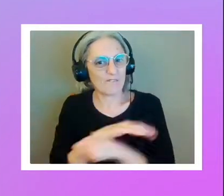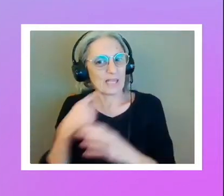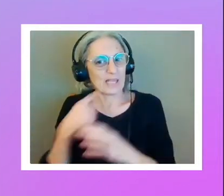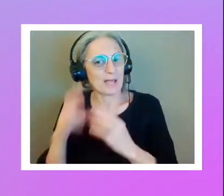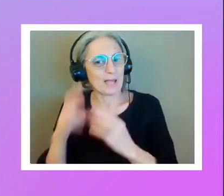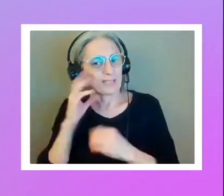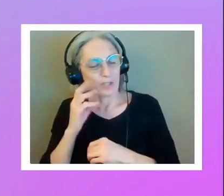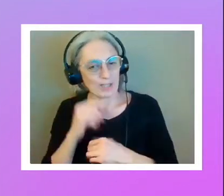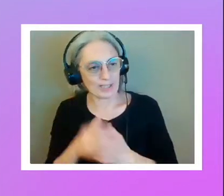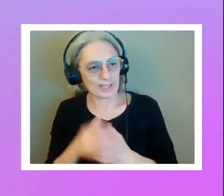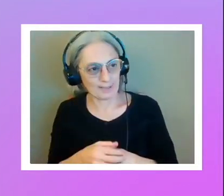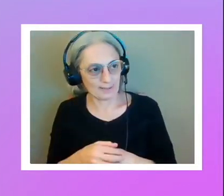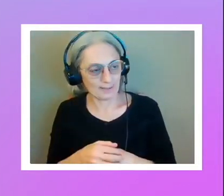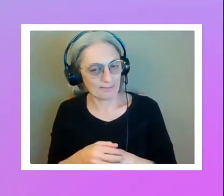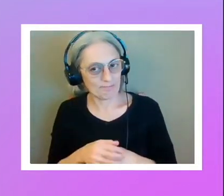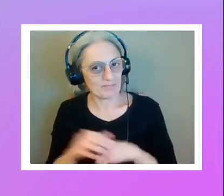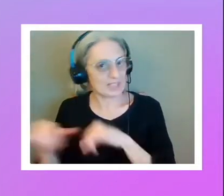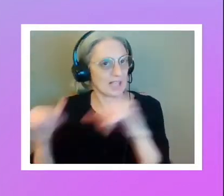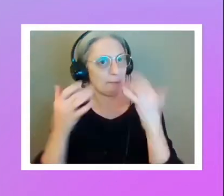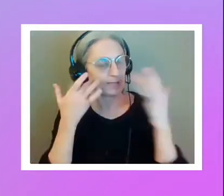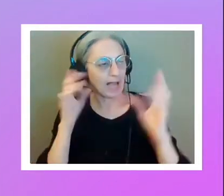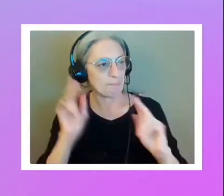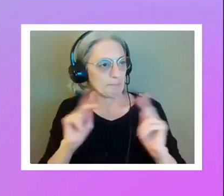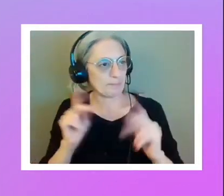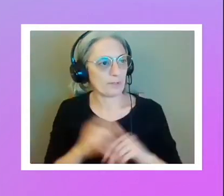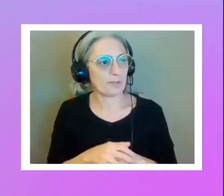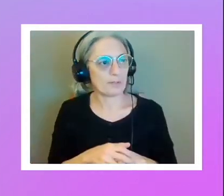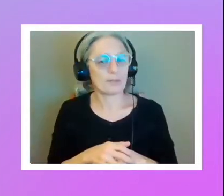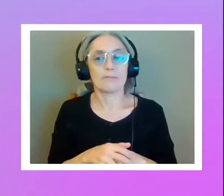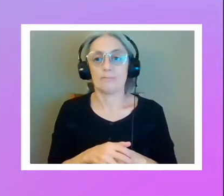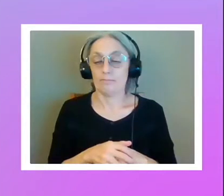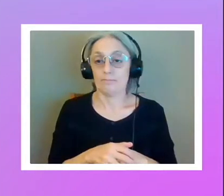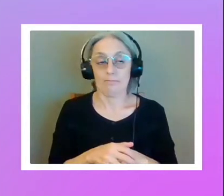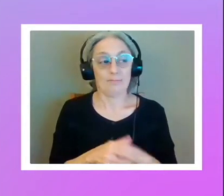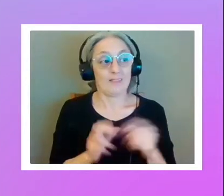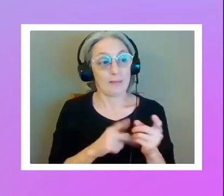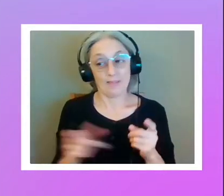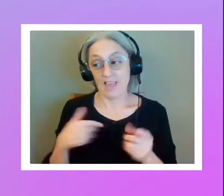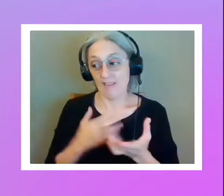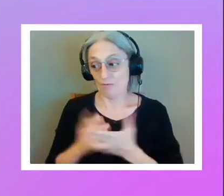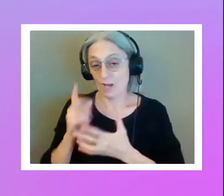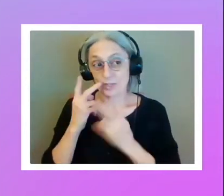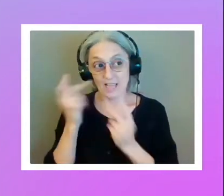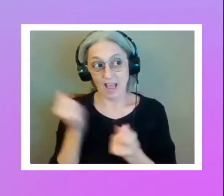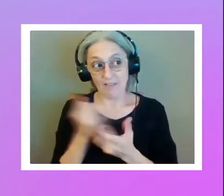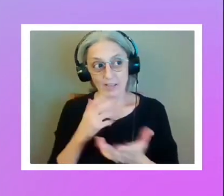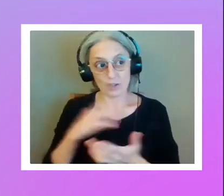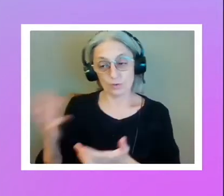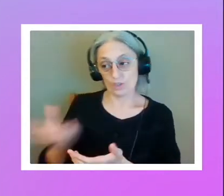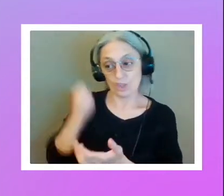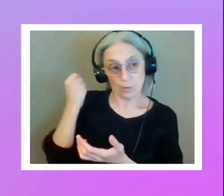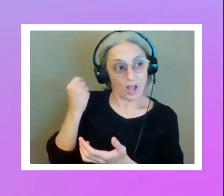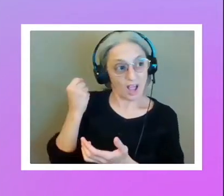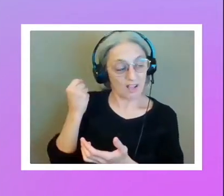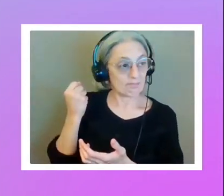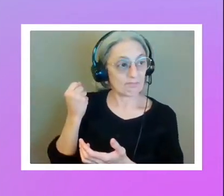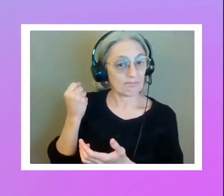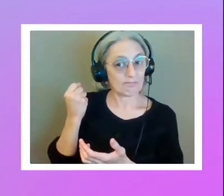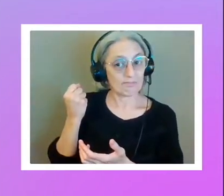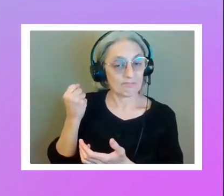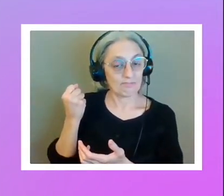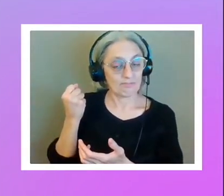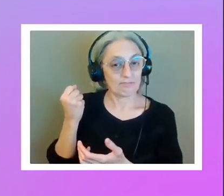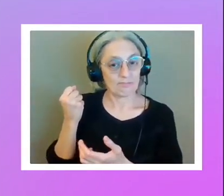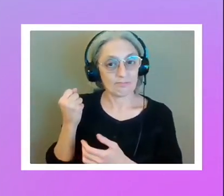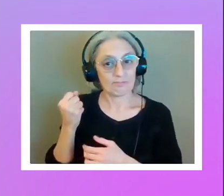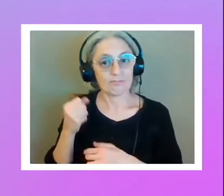And that's not, you took away their right to see everything. And when you want something, you want to see everything. You want the